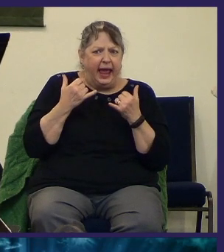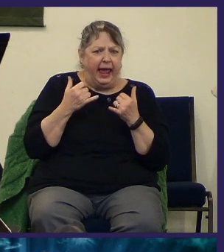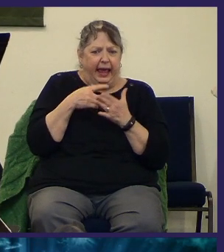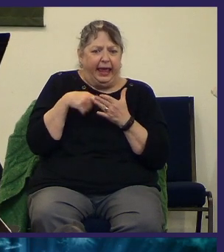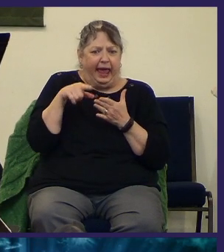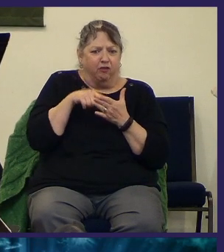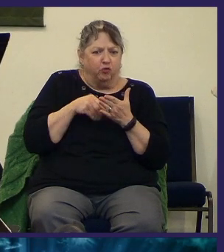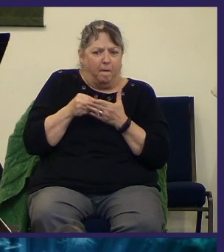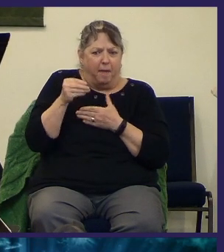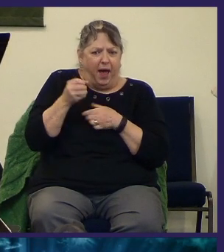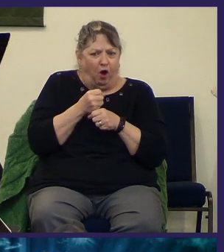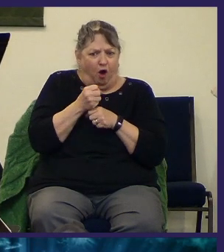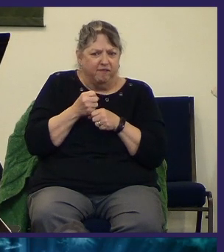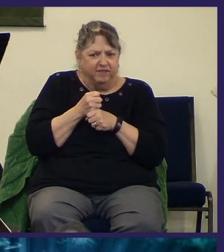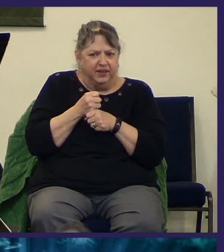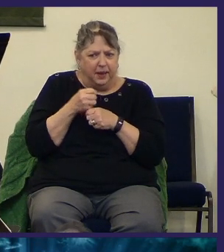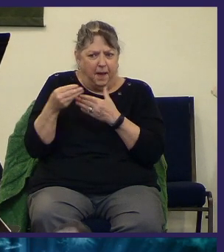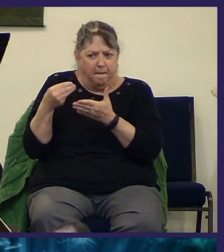life